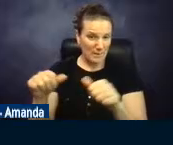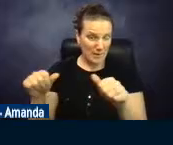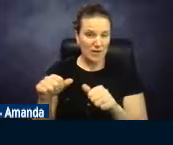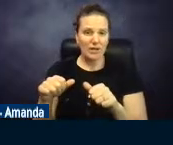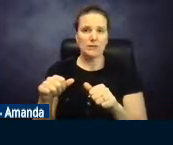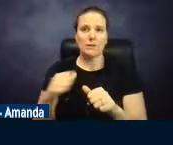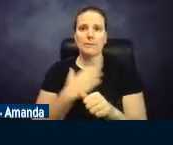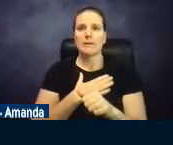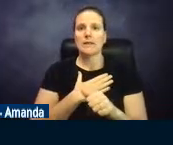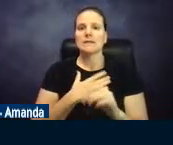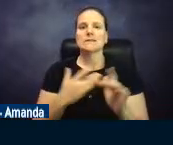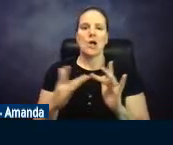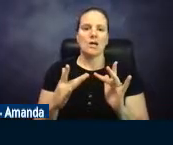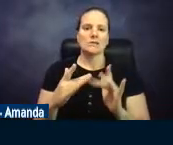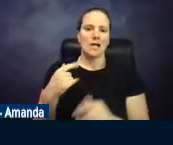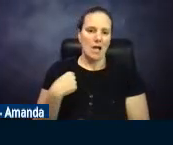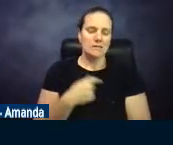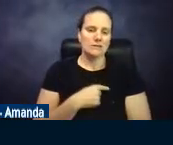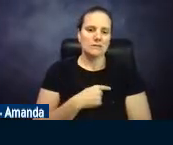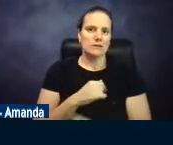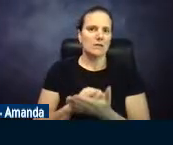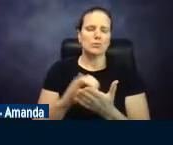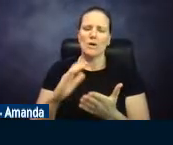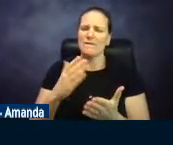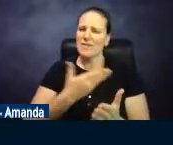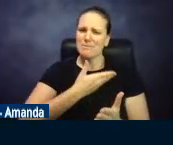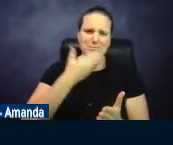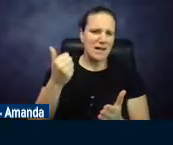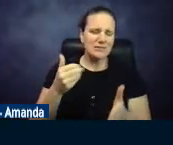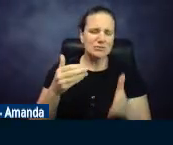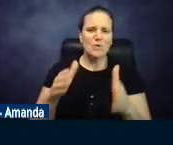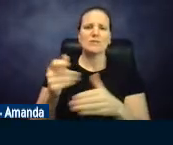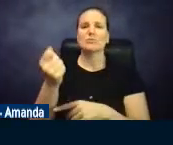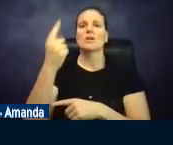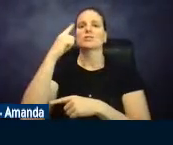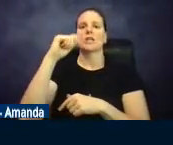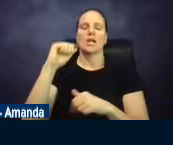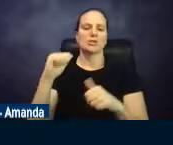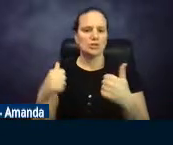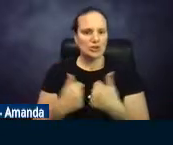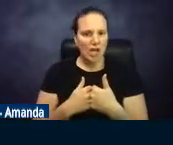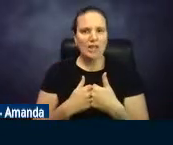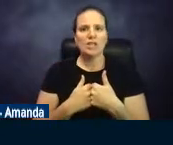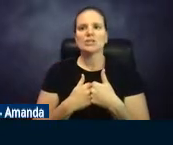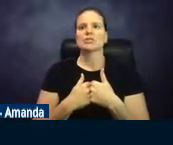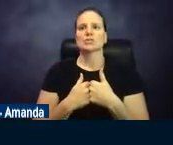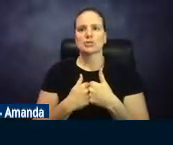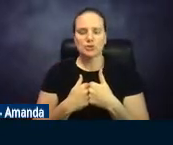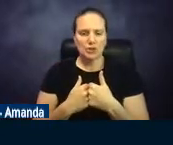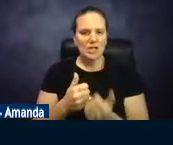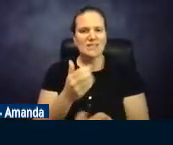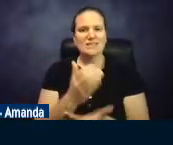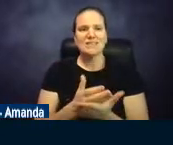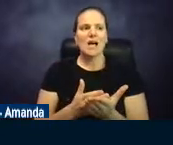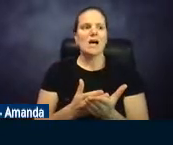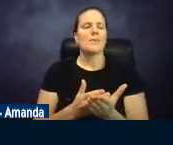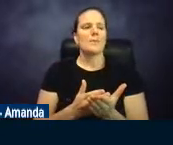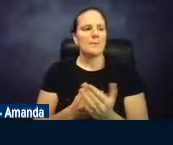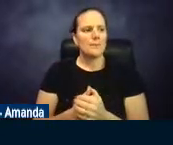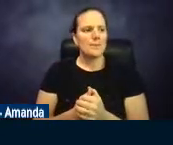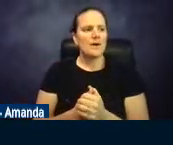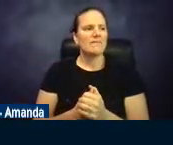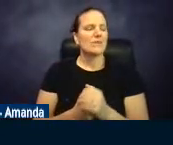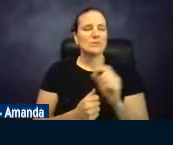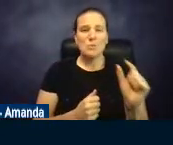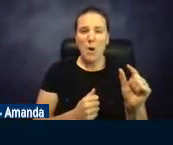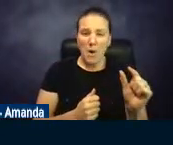please contact us. This is one of the best ways to understand the challenges and some of the narrow windows